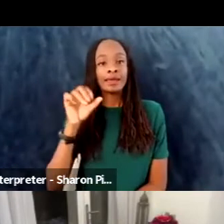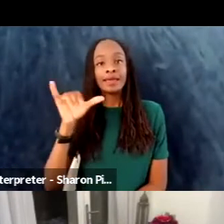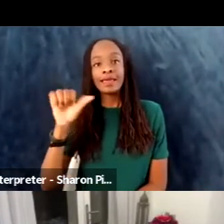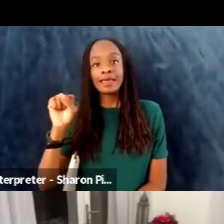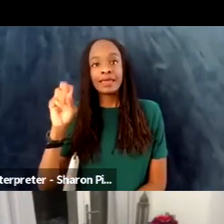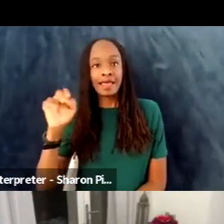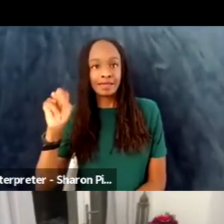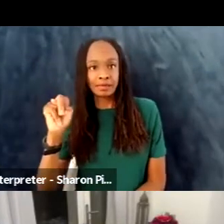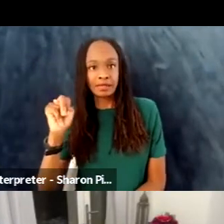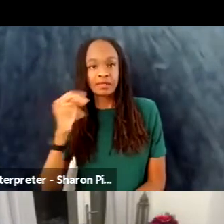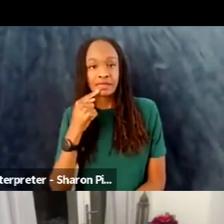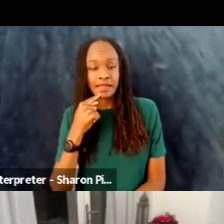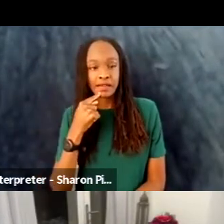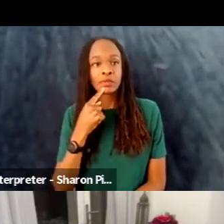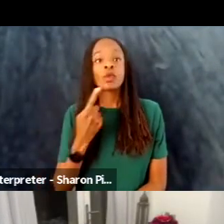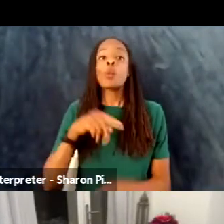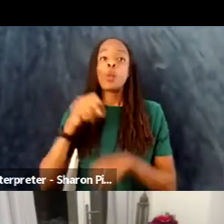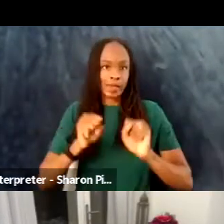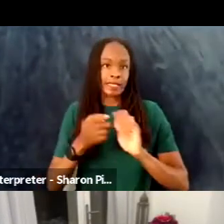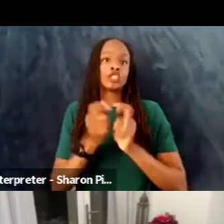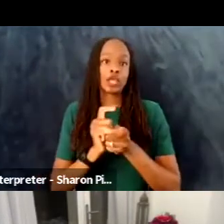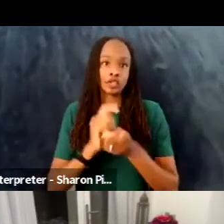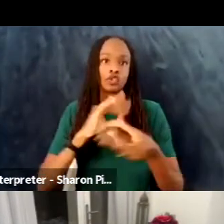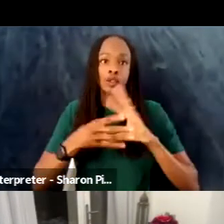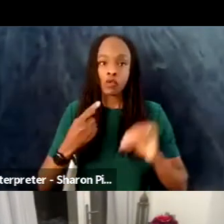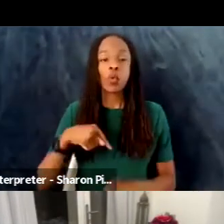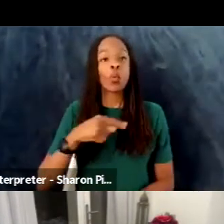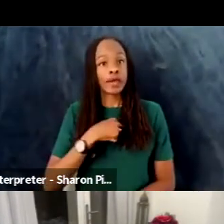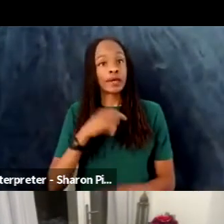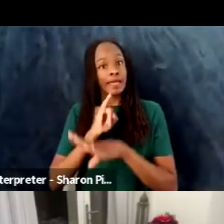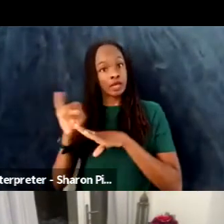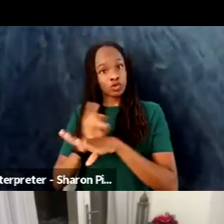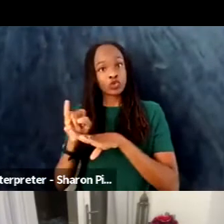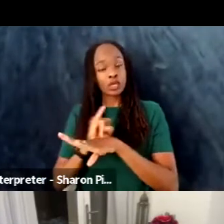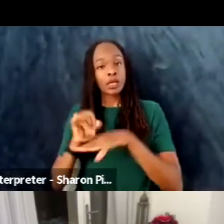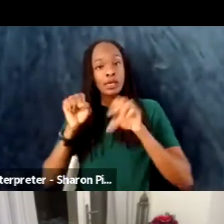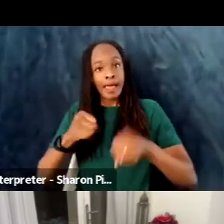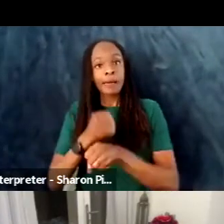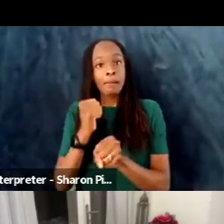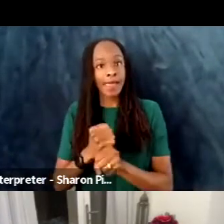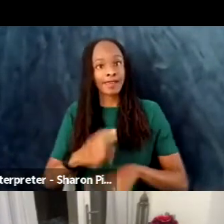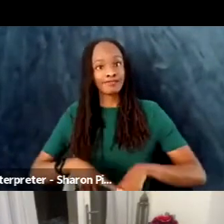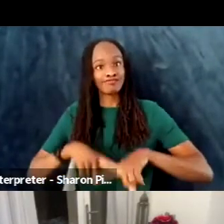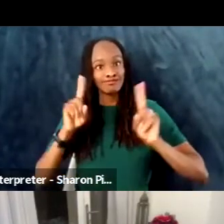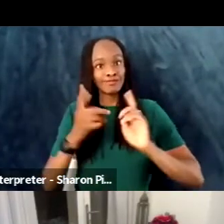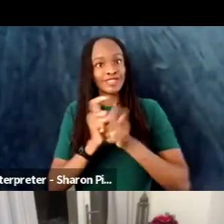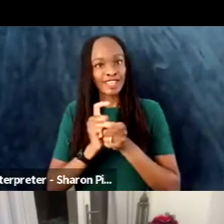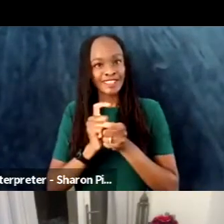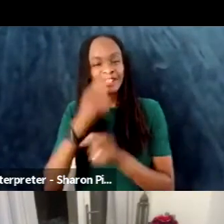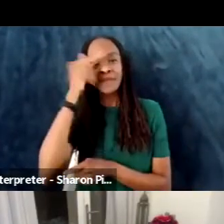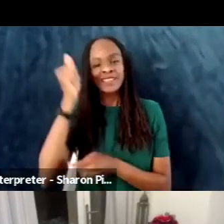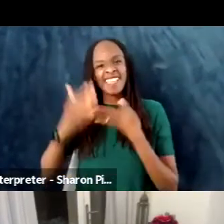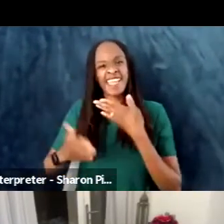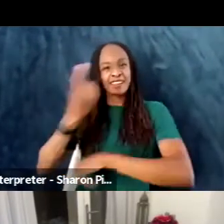is, we can change the narrative. We are an industry which can make the difference, because at the end of the day,